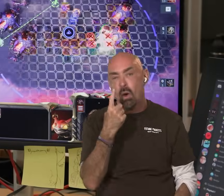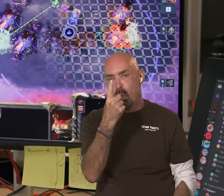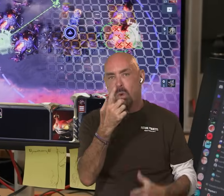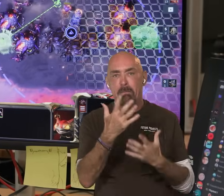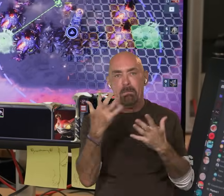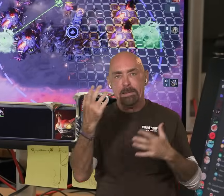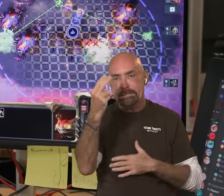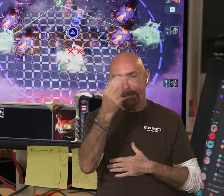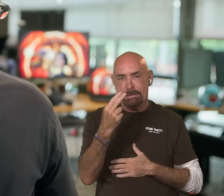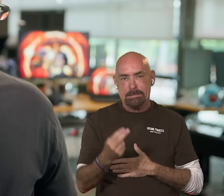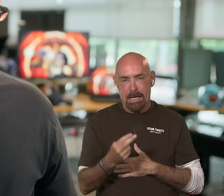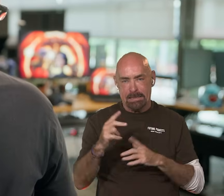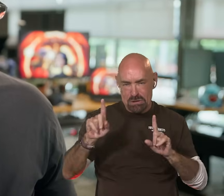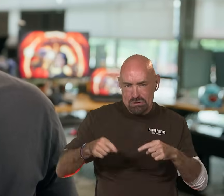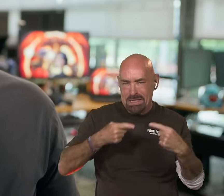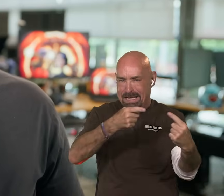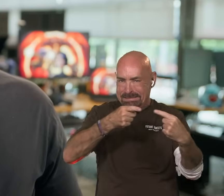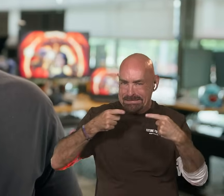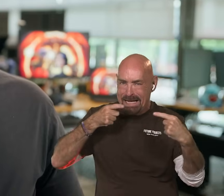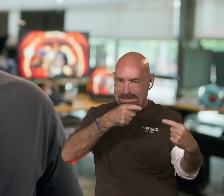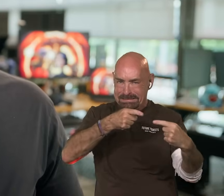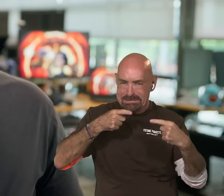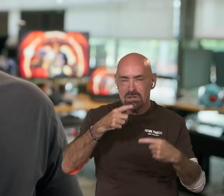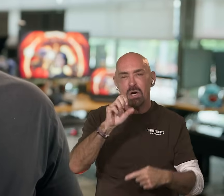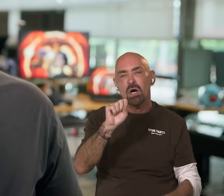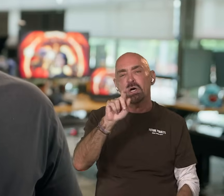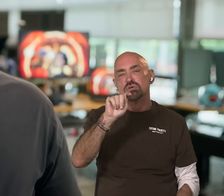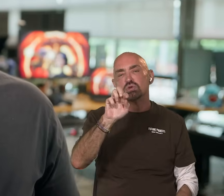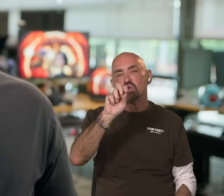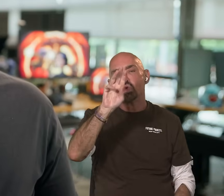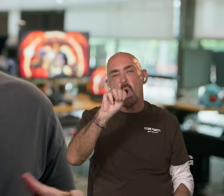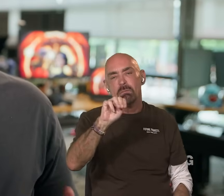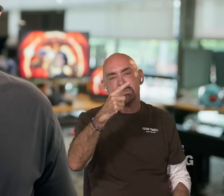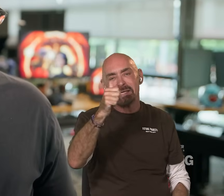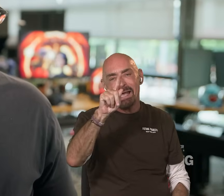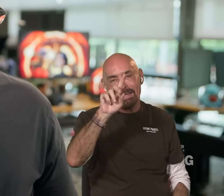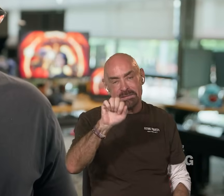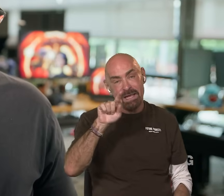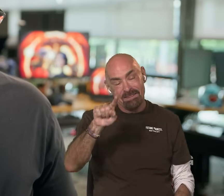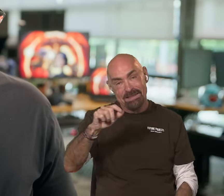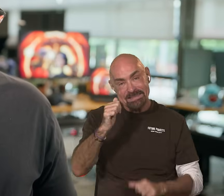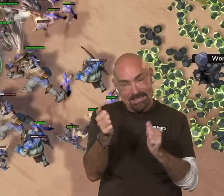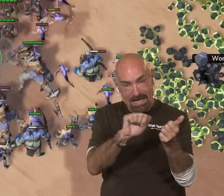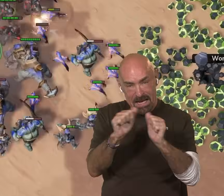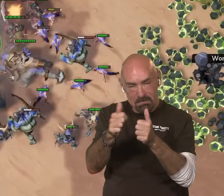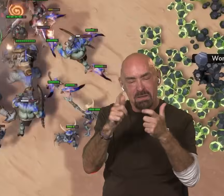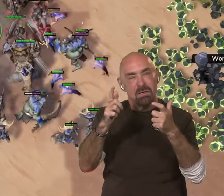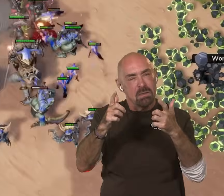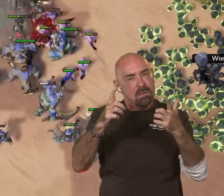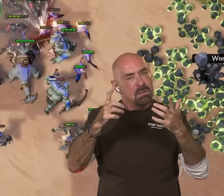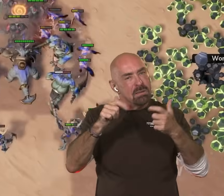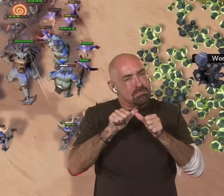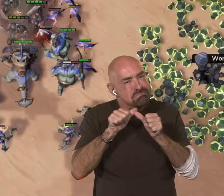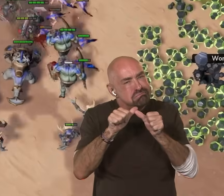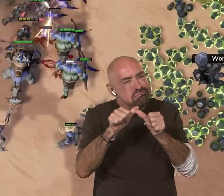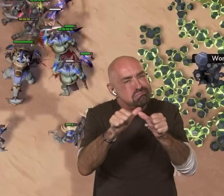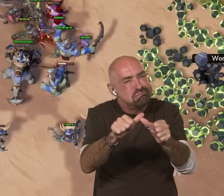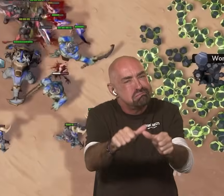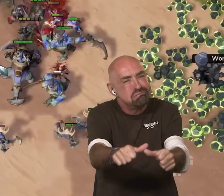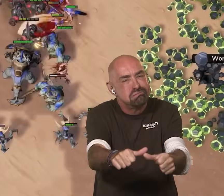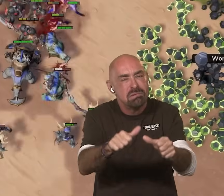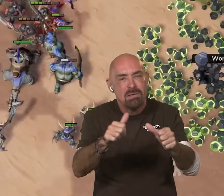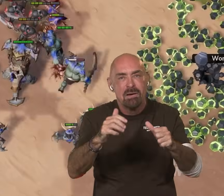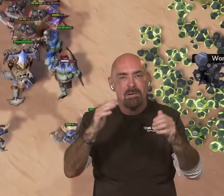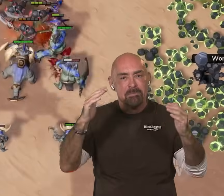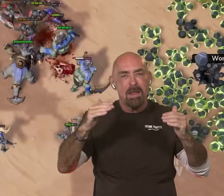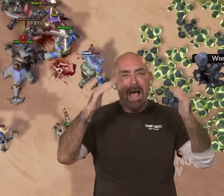of the biggest design challenges that we faced with Stormgate is creating a game that maintains the